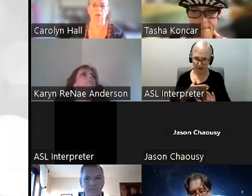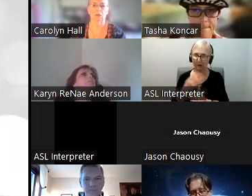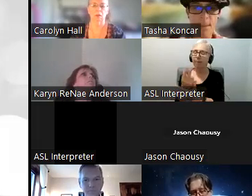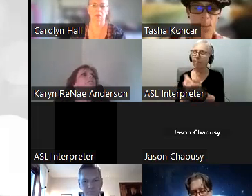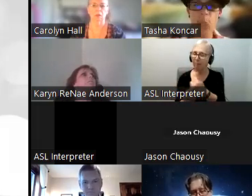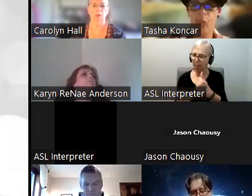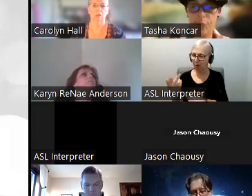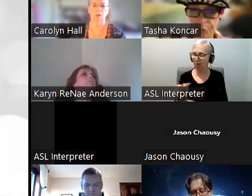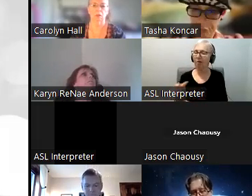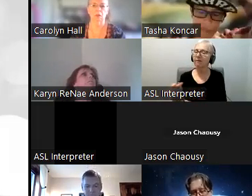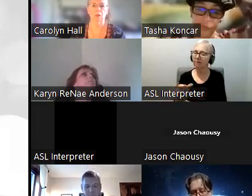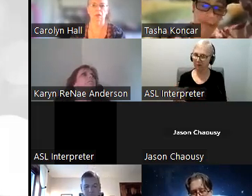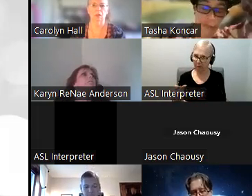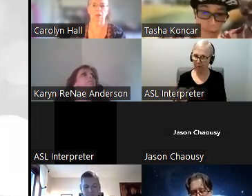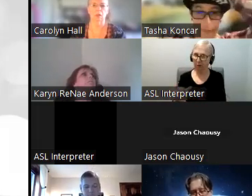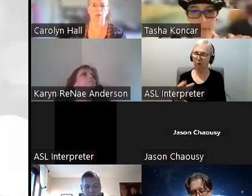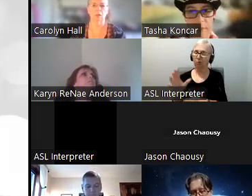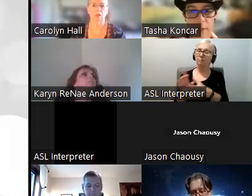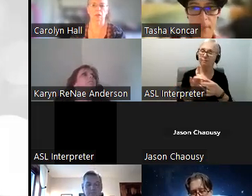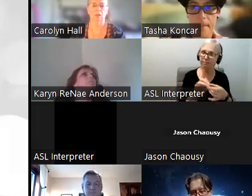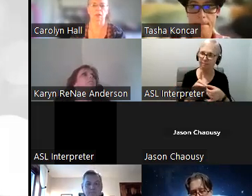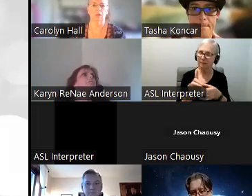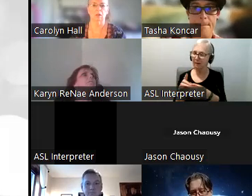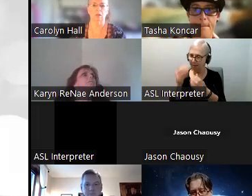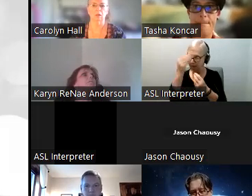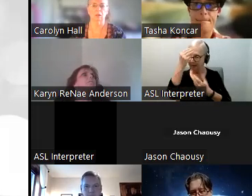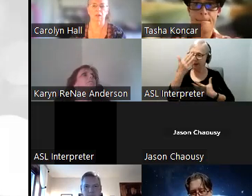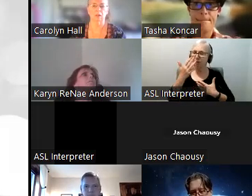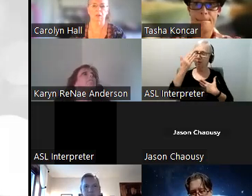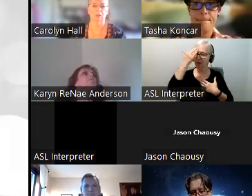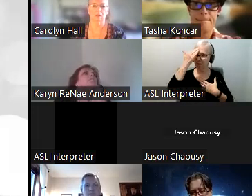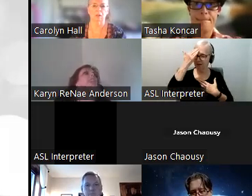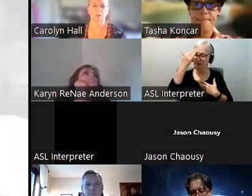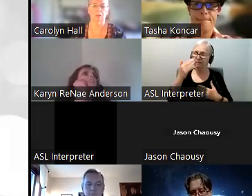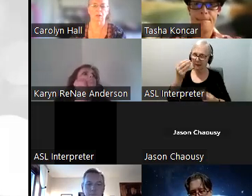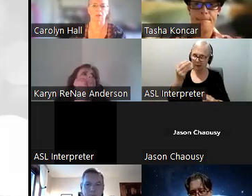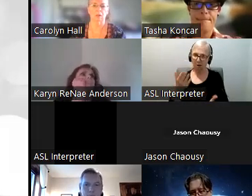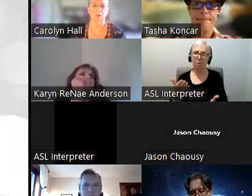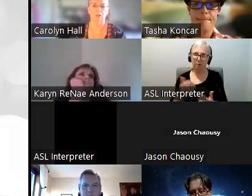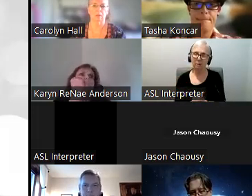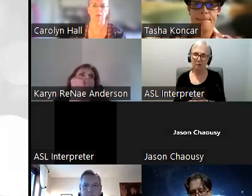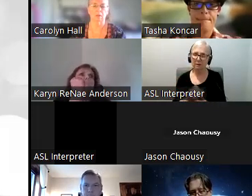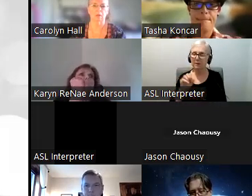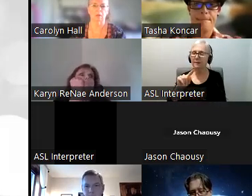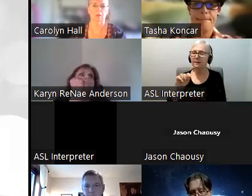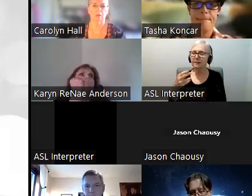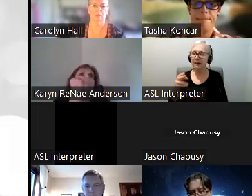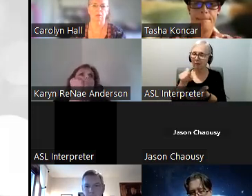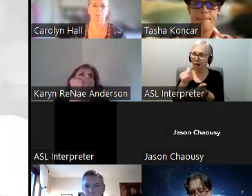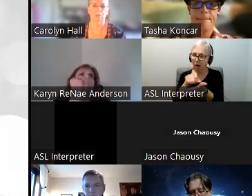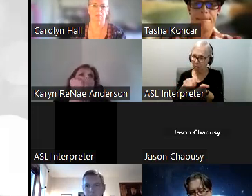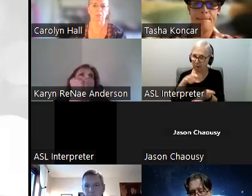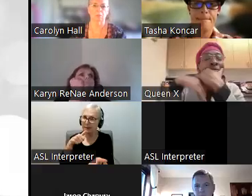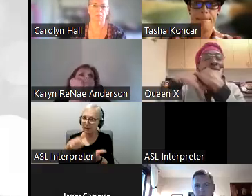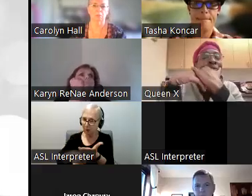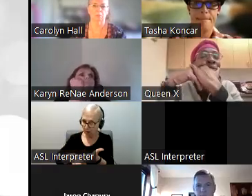you kind of coming in and letting your thoughts known. Seth, I did already make some notes